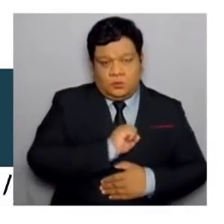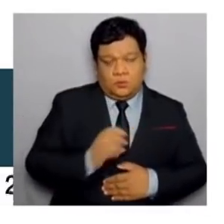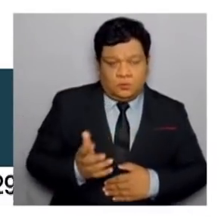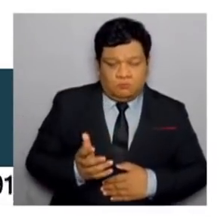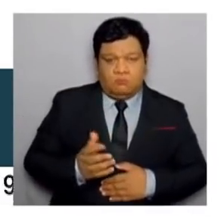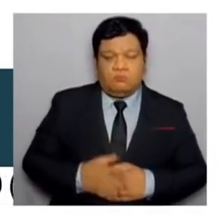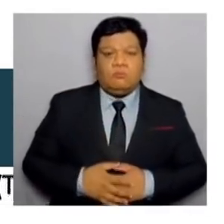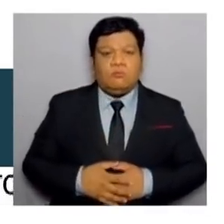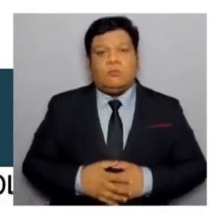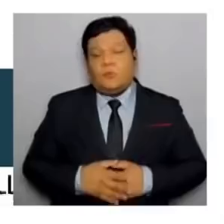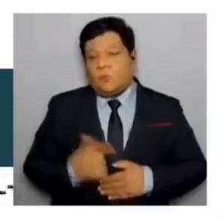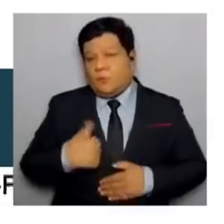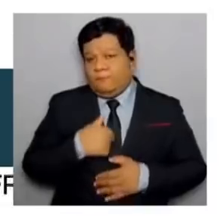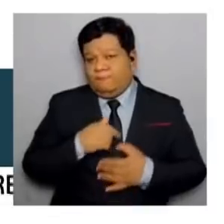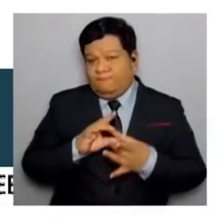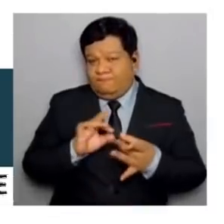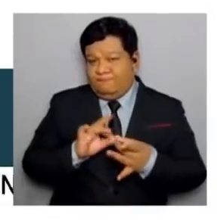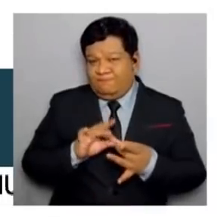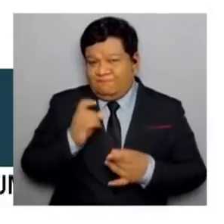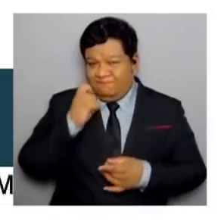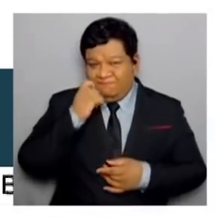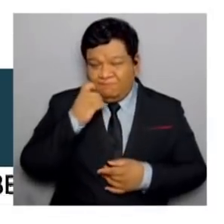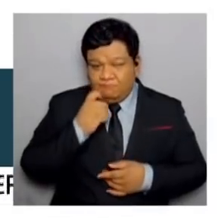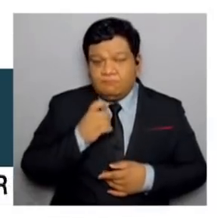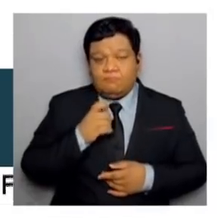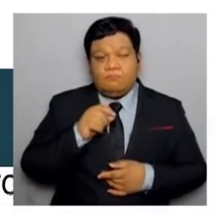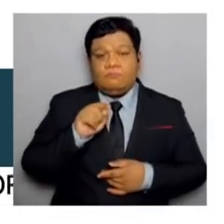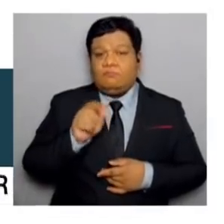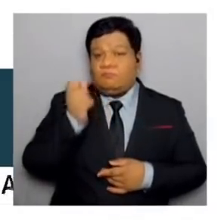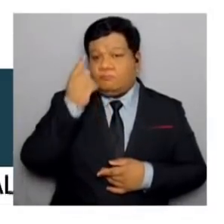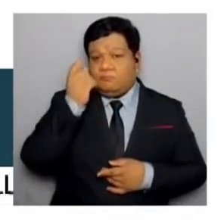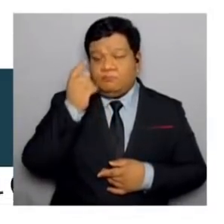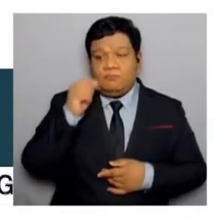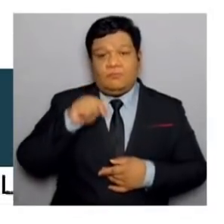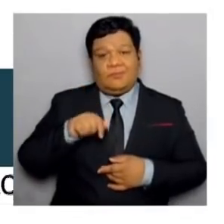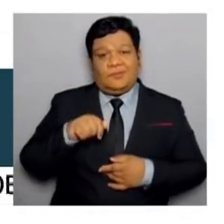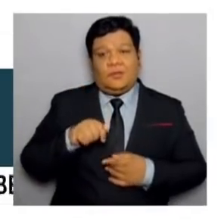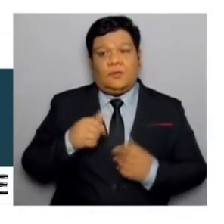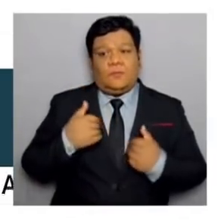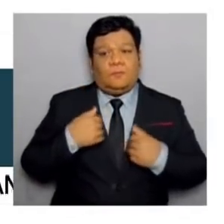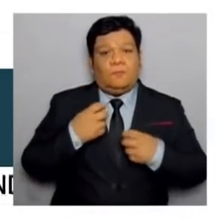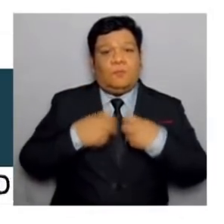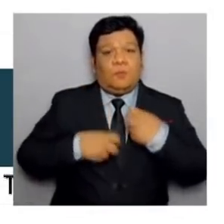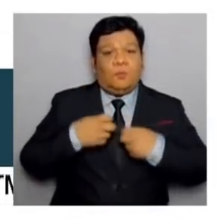have repeatedly mentioned, this will be, of course, not only a legal problem, but a question